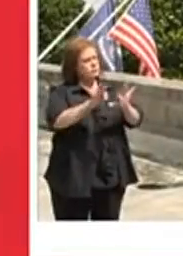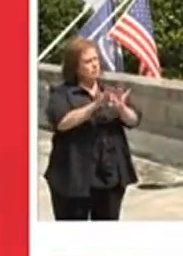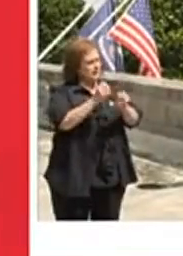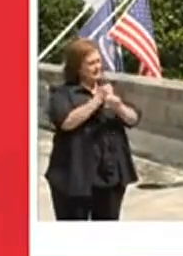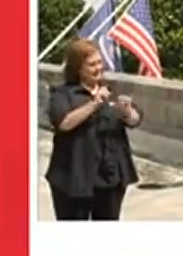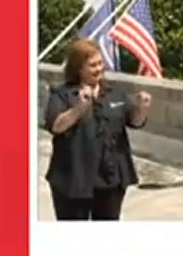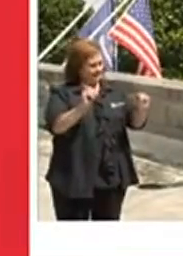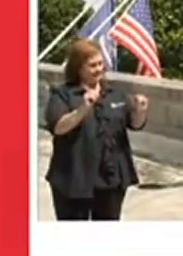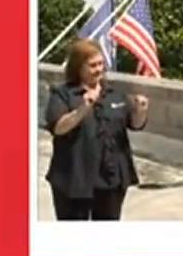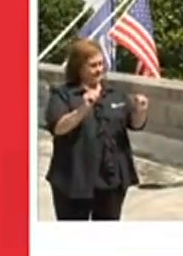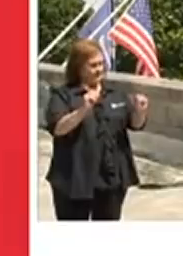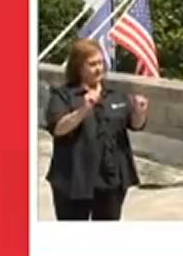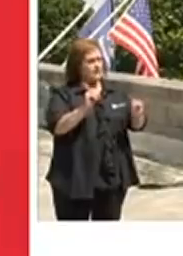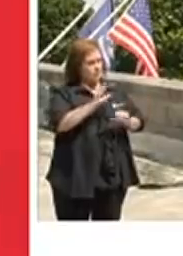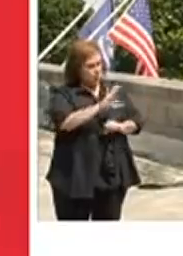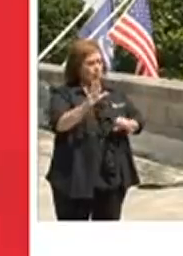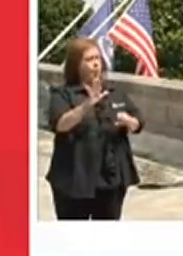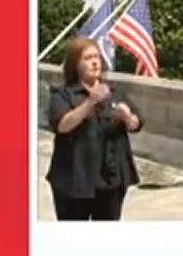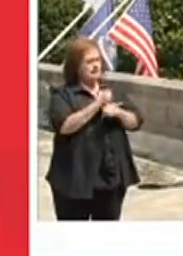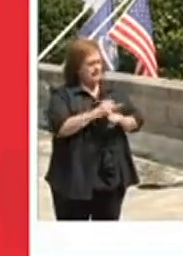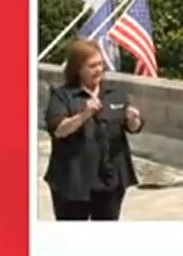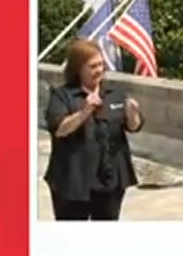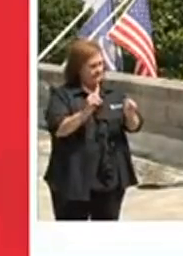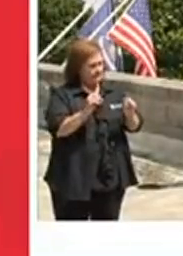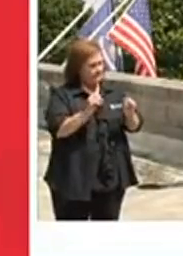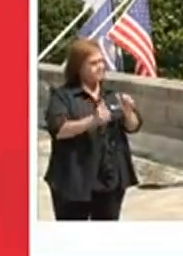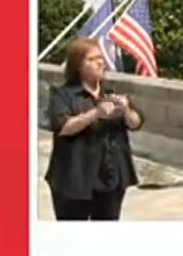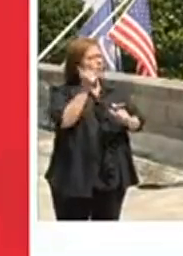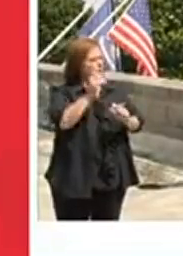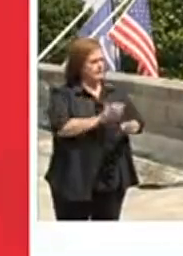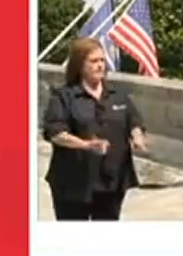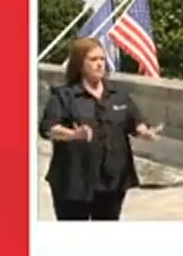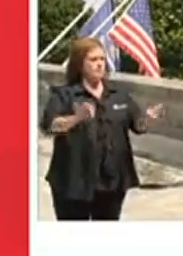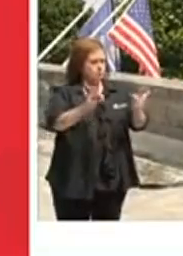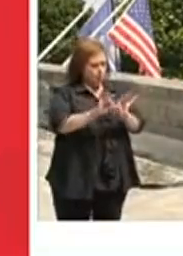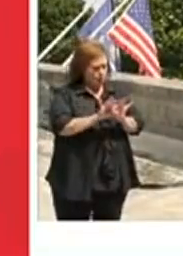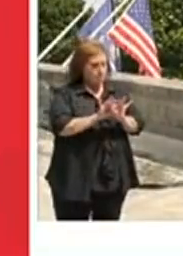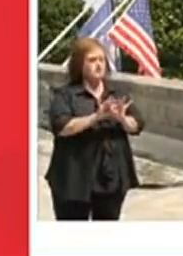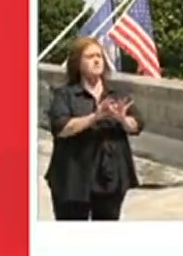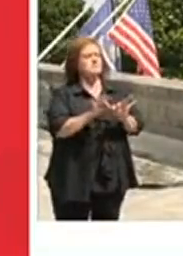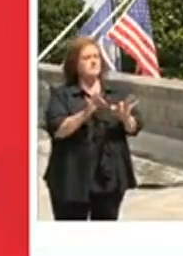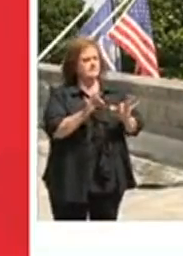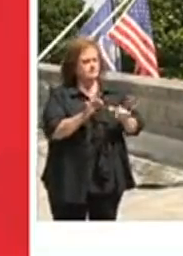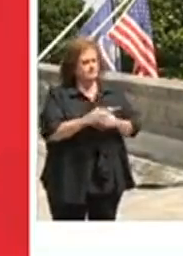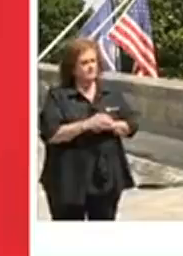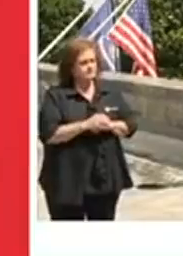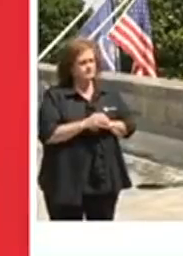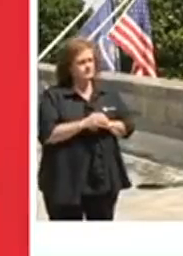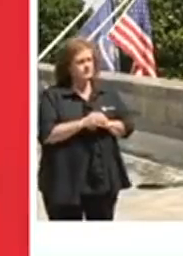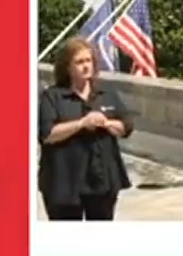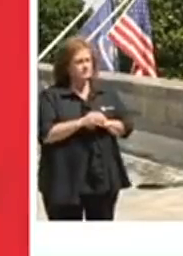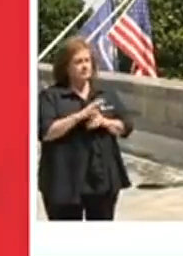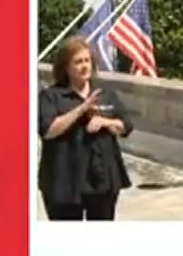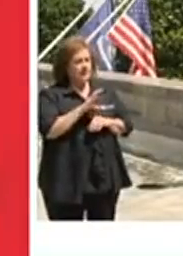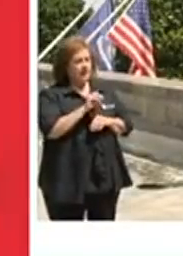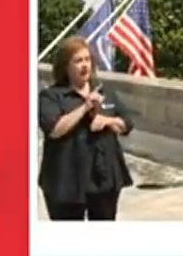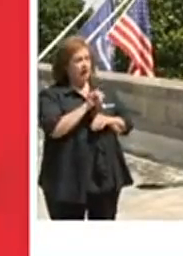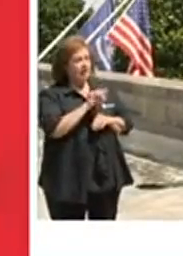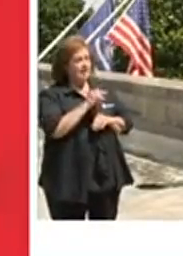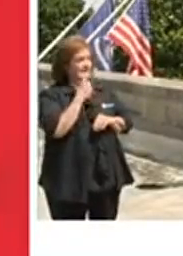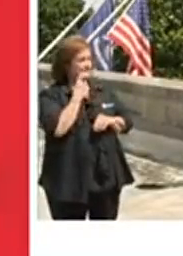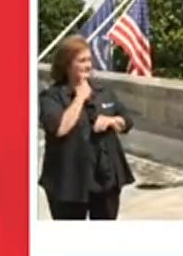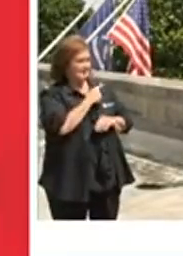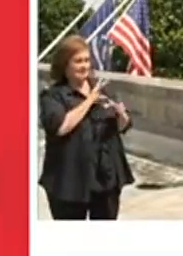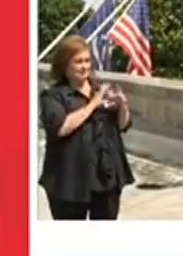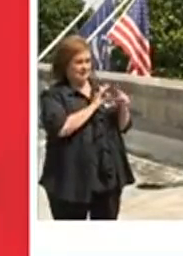first. Prioritize your safety as the number one goal in getting out of this event. As Colin just recently